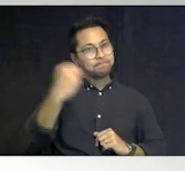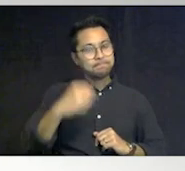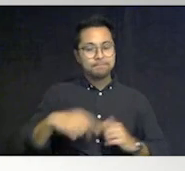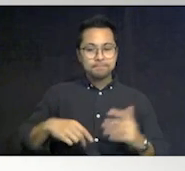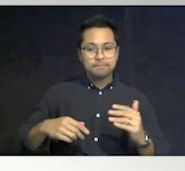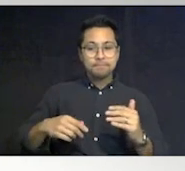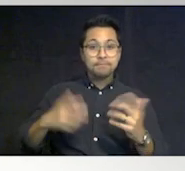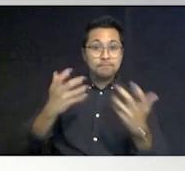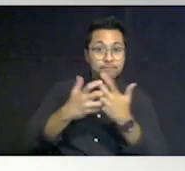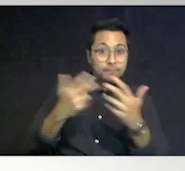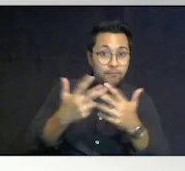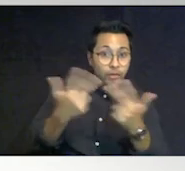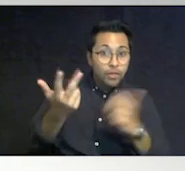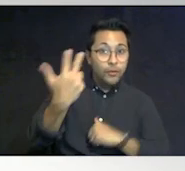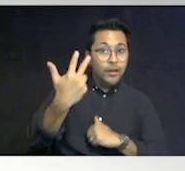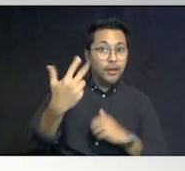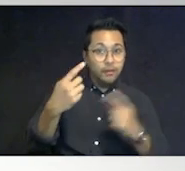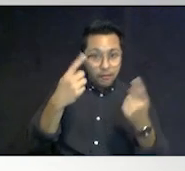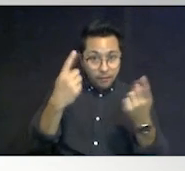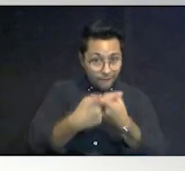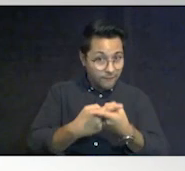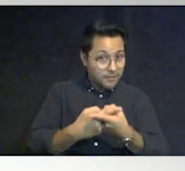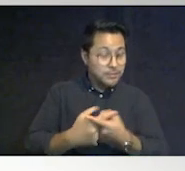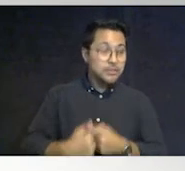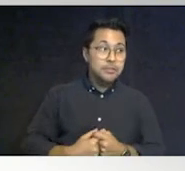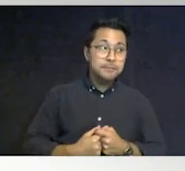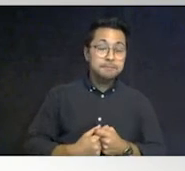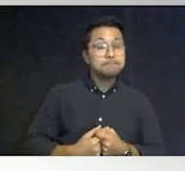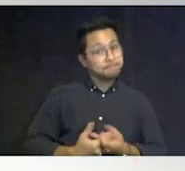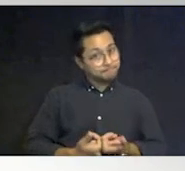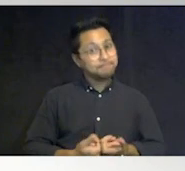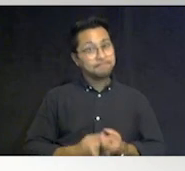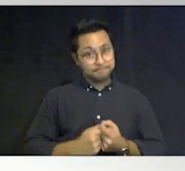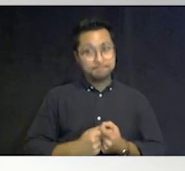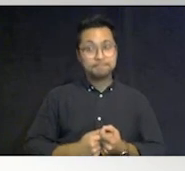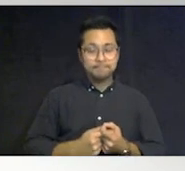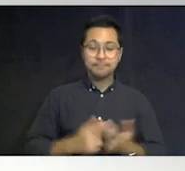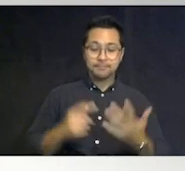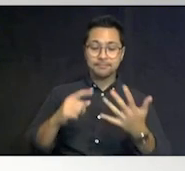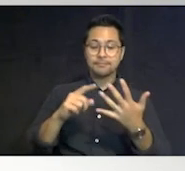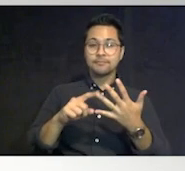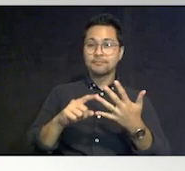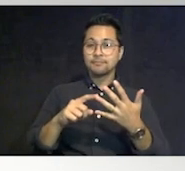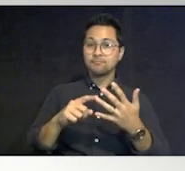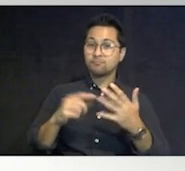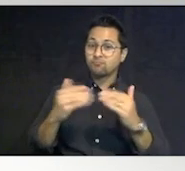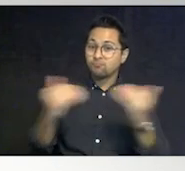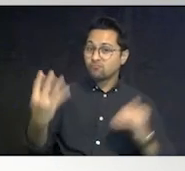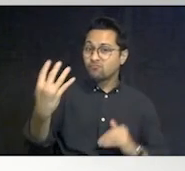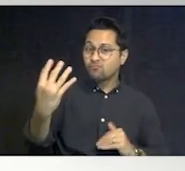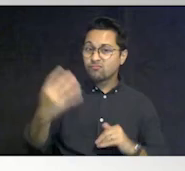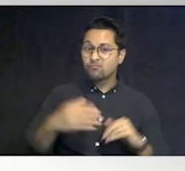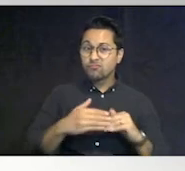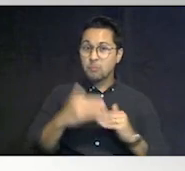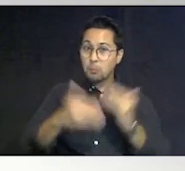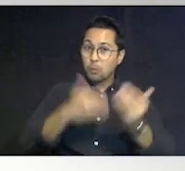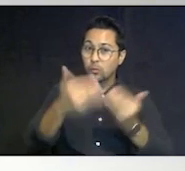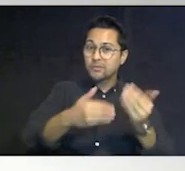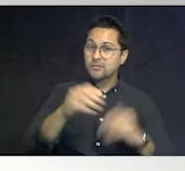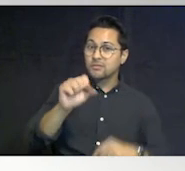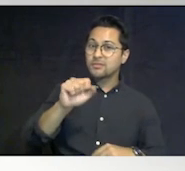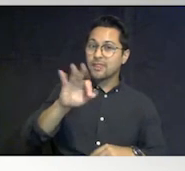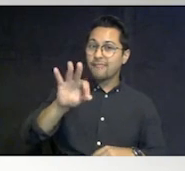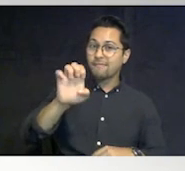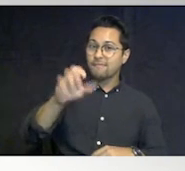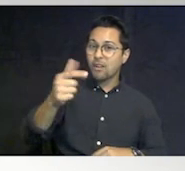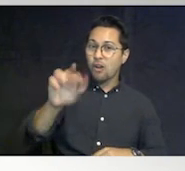Stage 3, conflict? Yeah. Stage 4, the procedural safeguards,